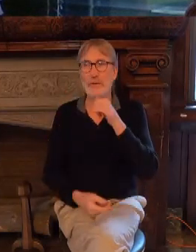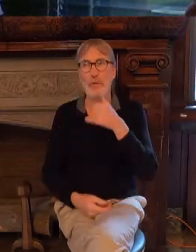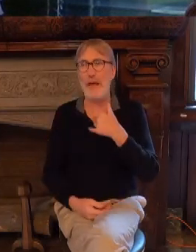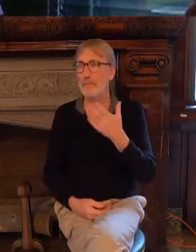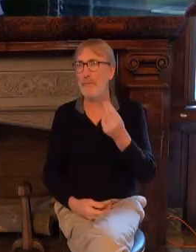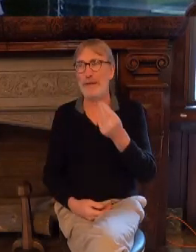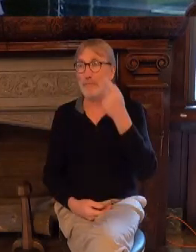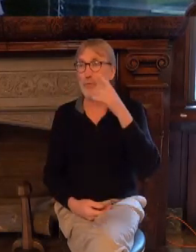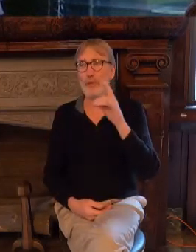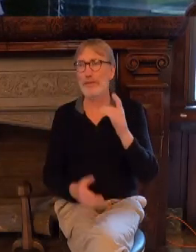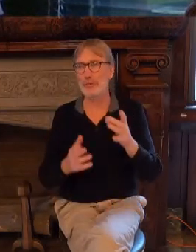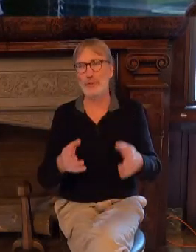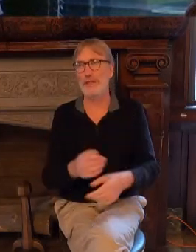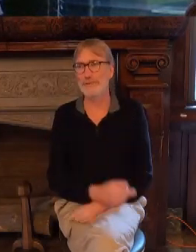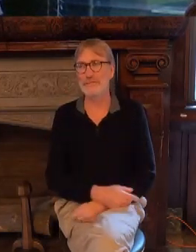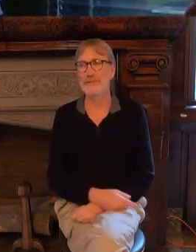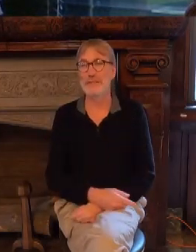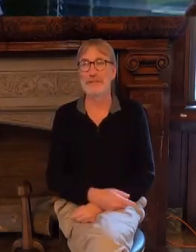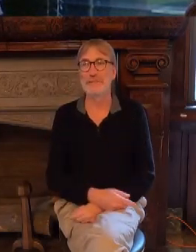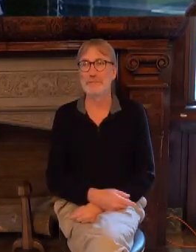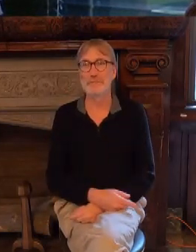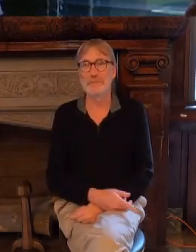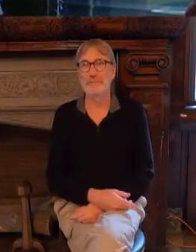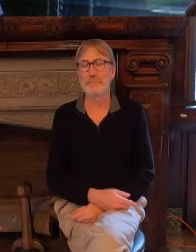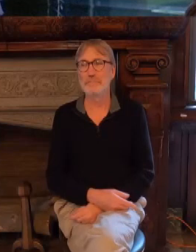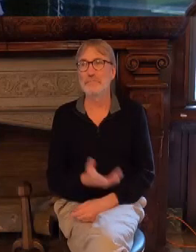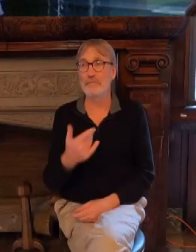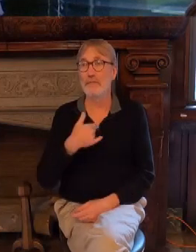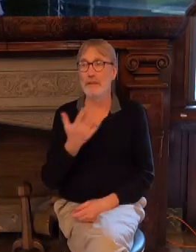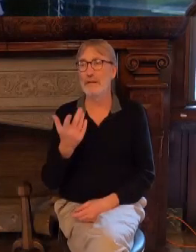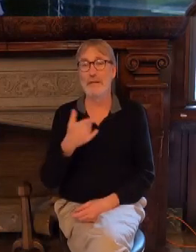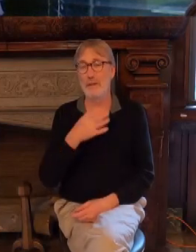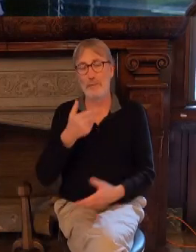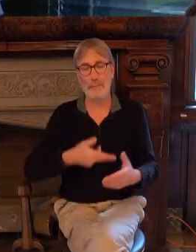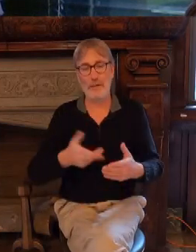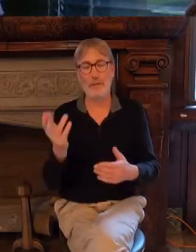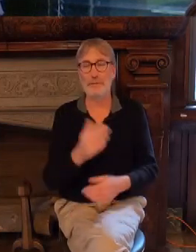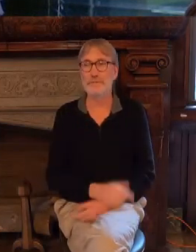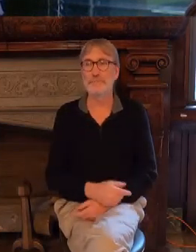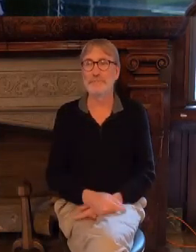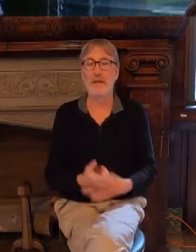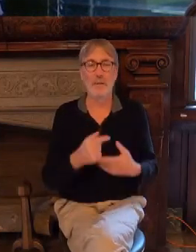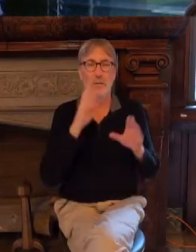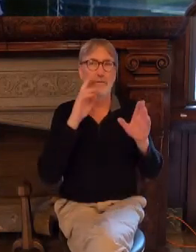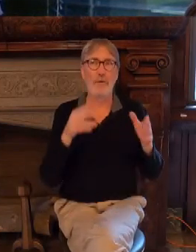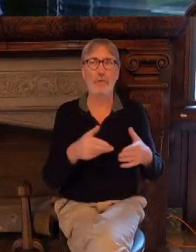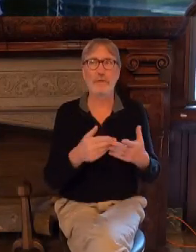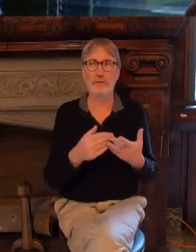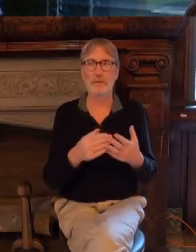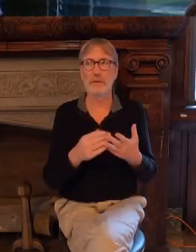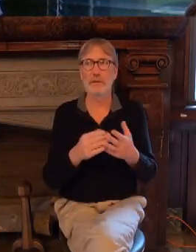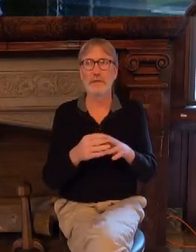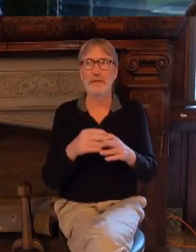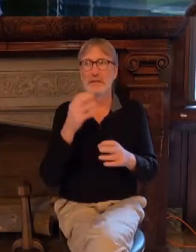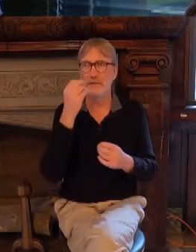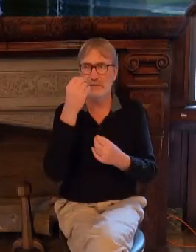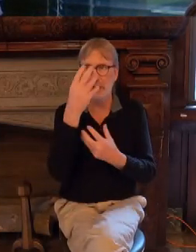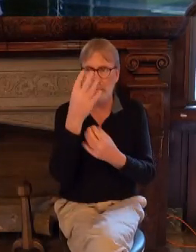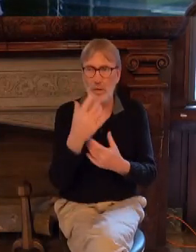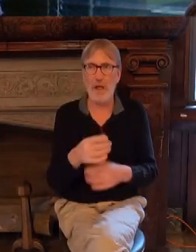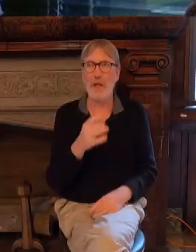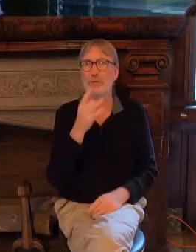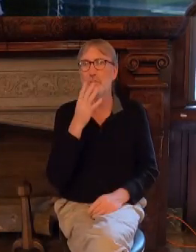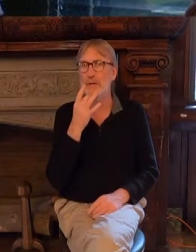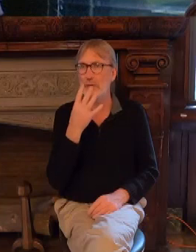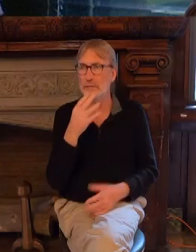budget to put the street back to the original grade. I'm sorry. I have to be truthful up front that this is traffic signal infrastructure, and then